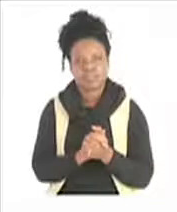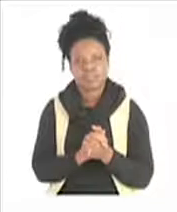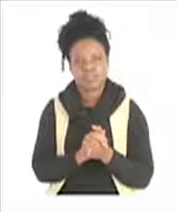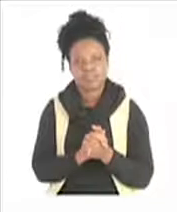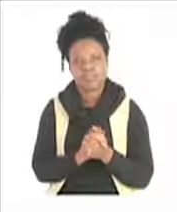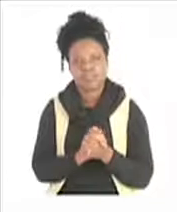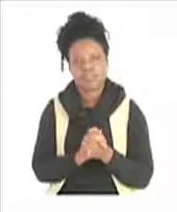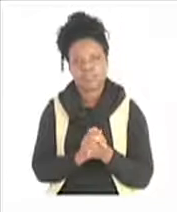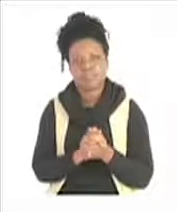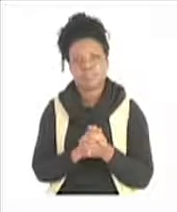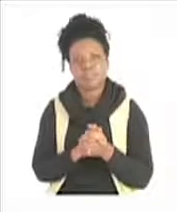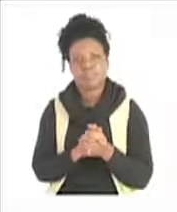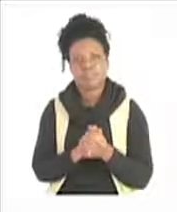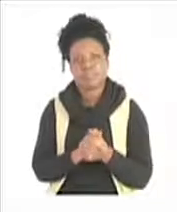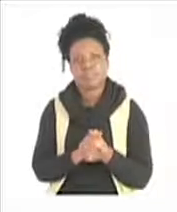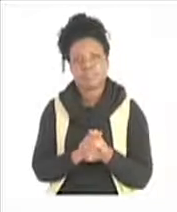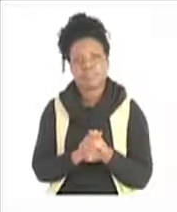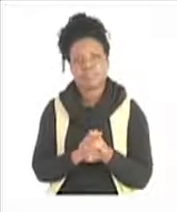177.